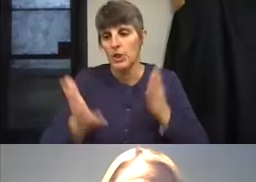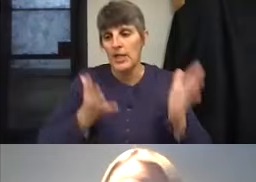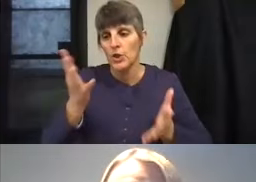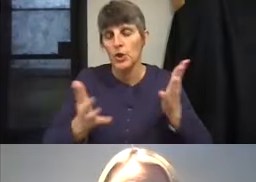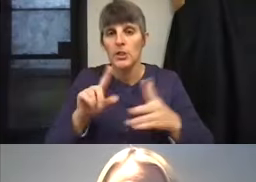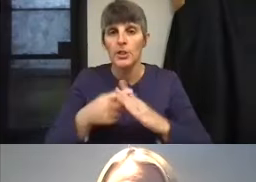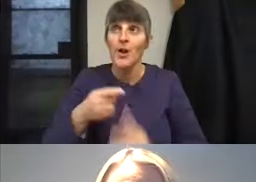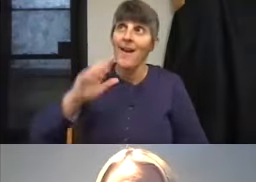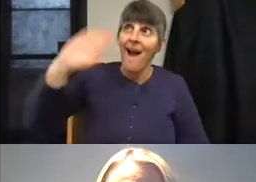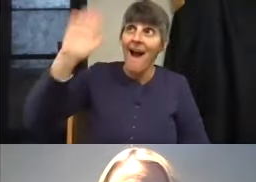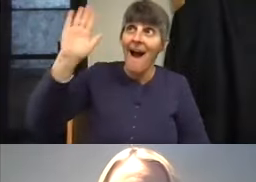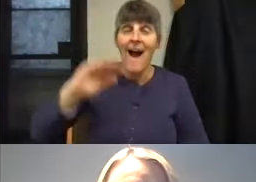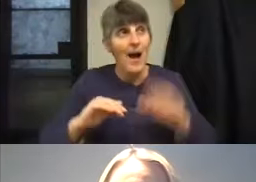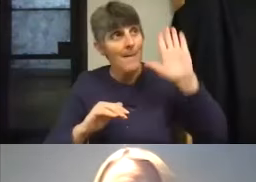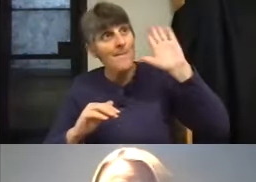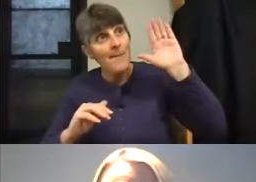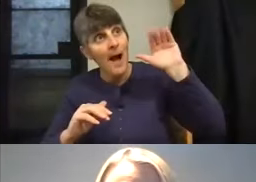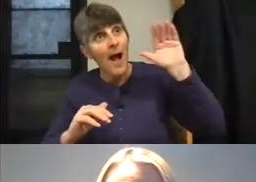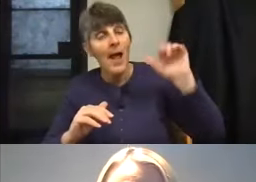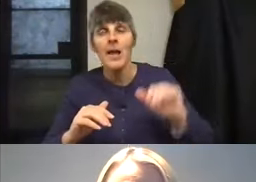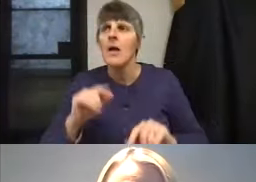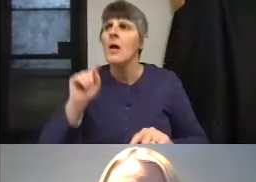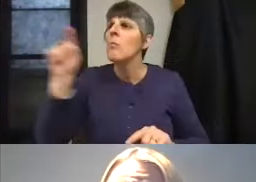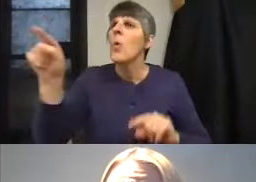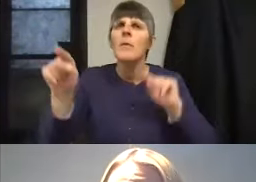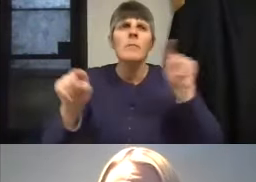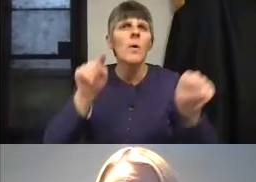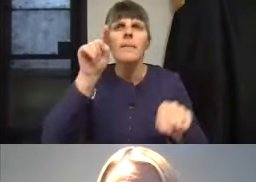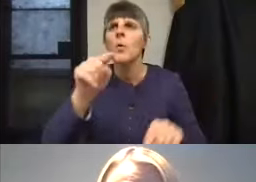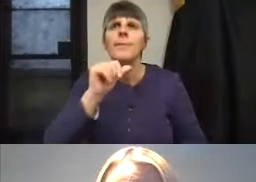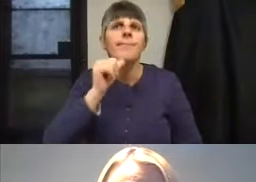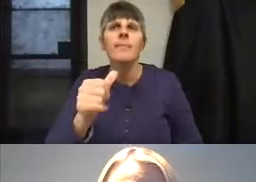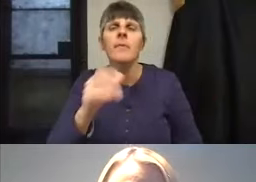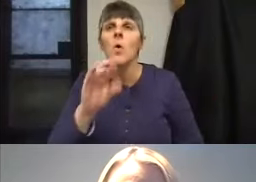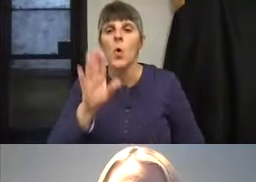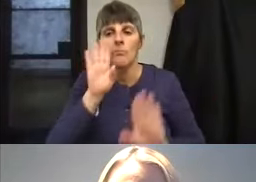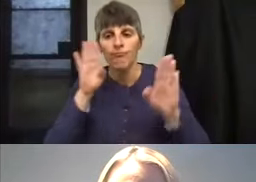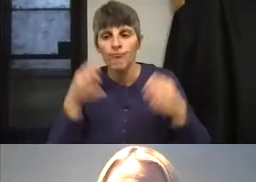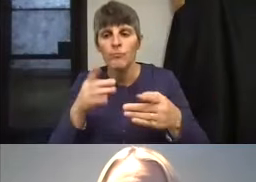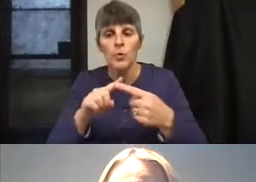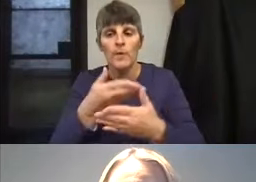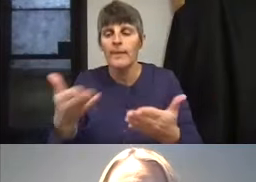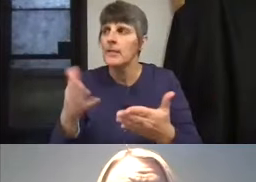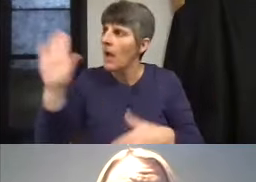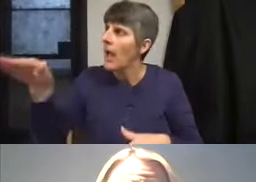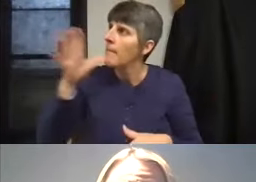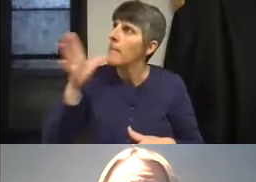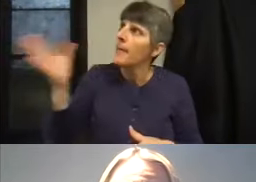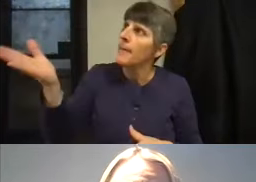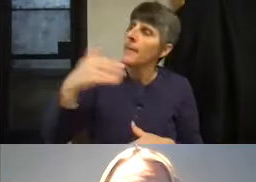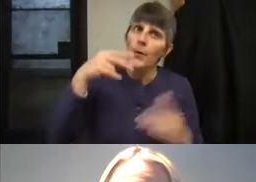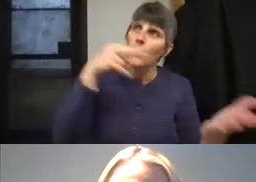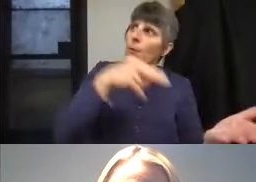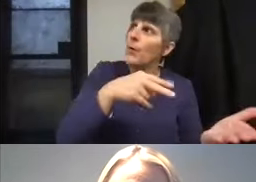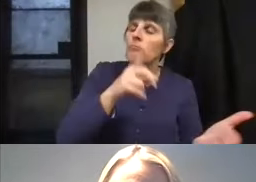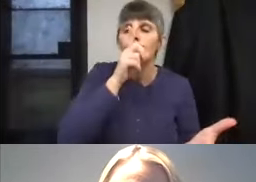to wave hello and goodbye to people, pointing at things that they want or to draw your attention to things. And they might notice as well